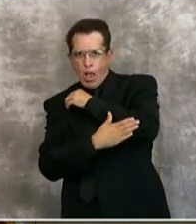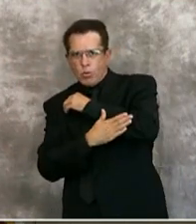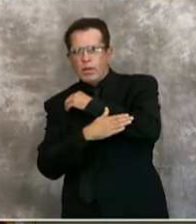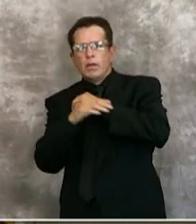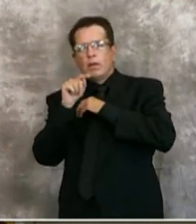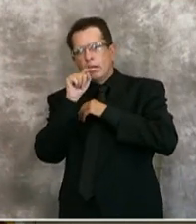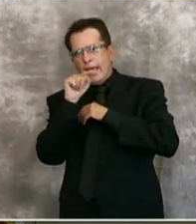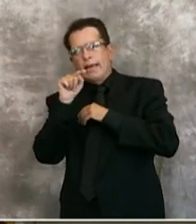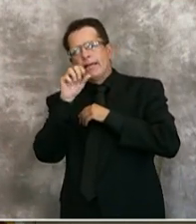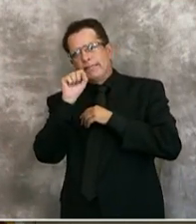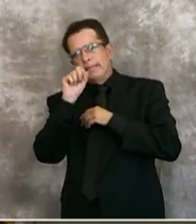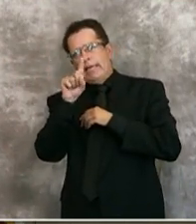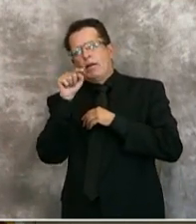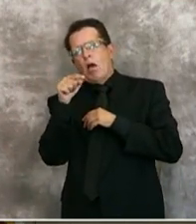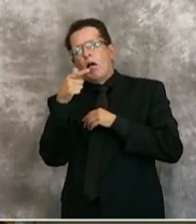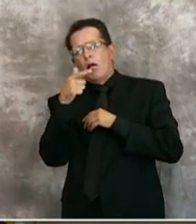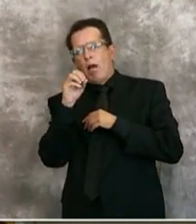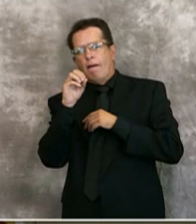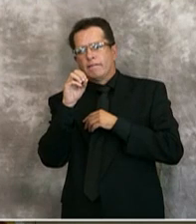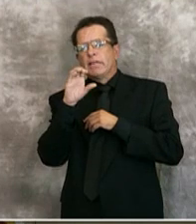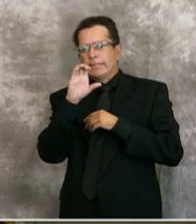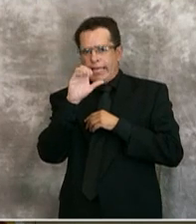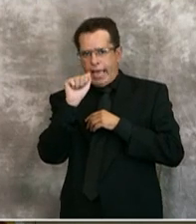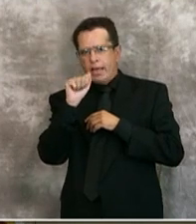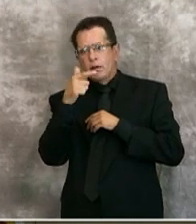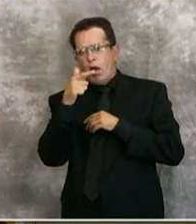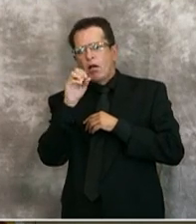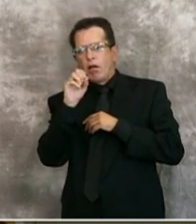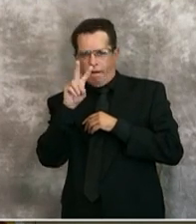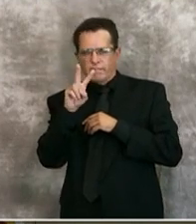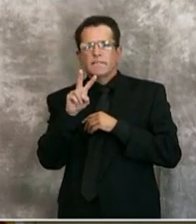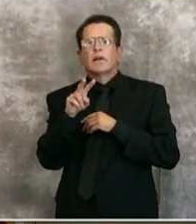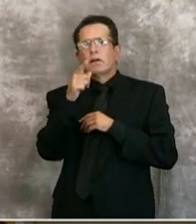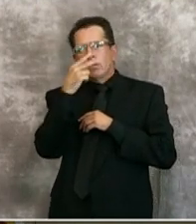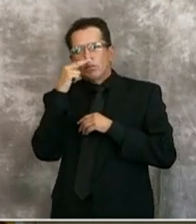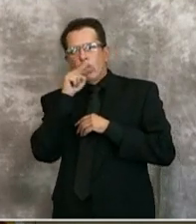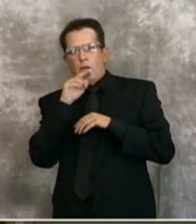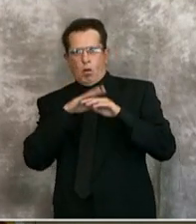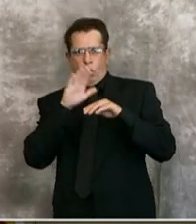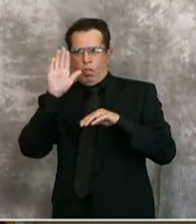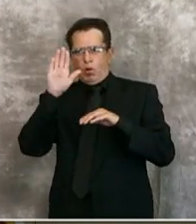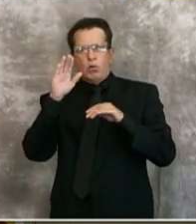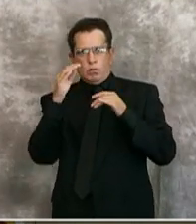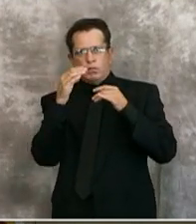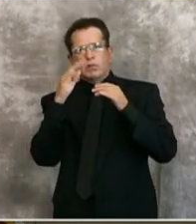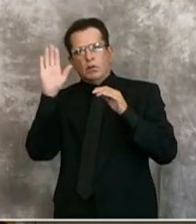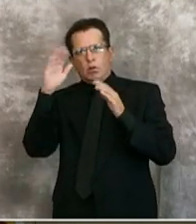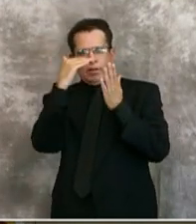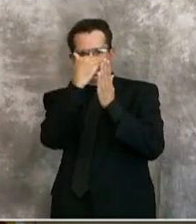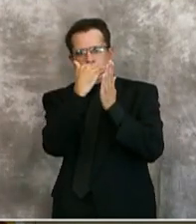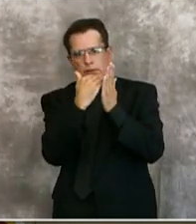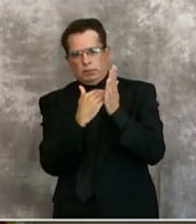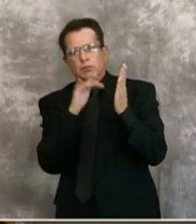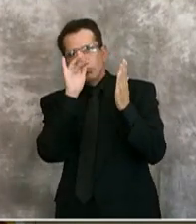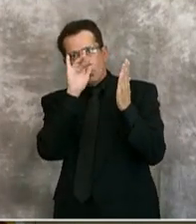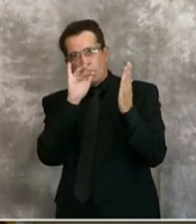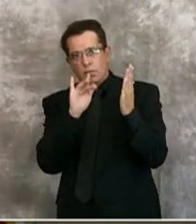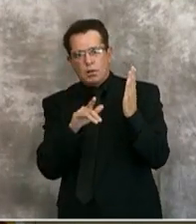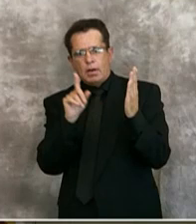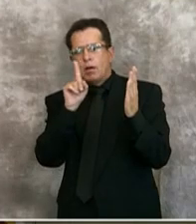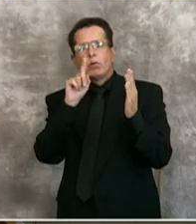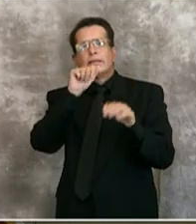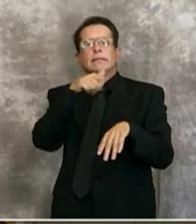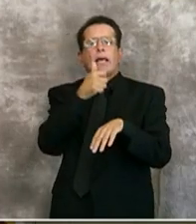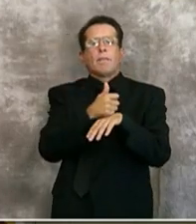stcounty.ca.gov, and then click onto the Planning and Development Services. They have guidelines establishing what